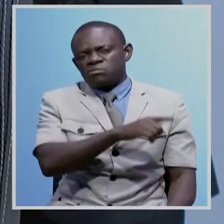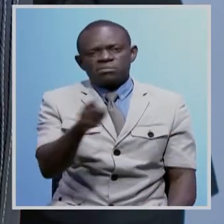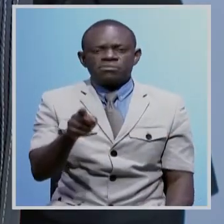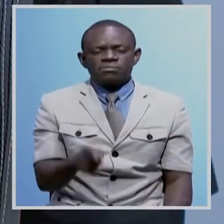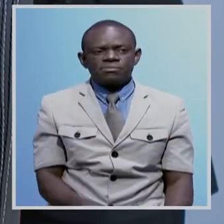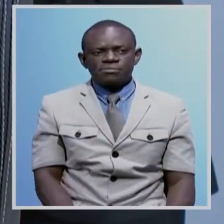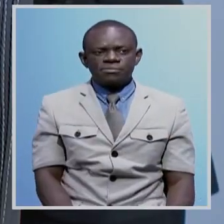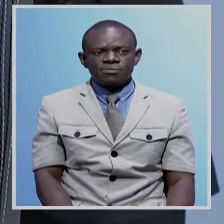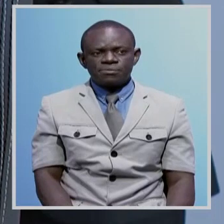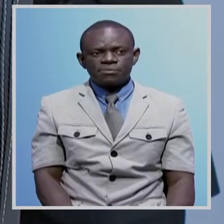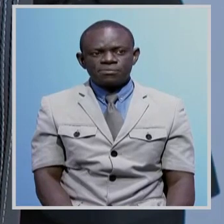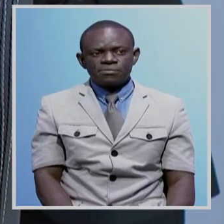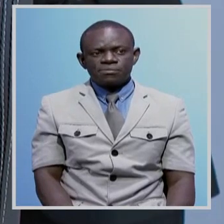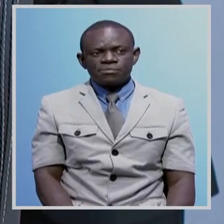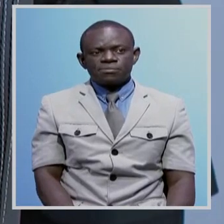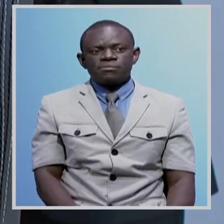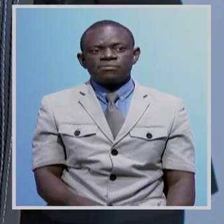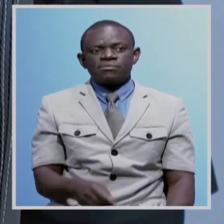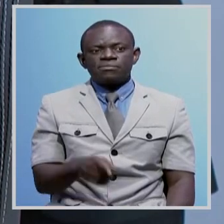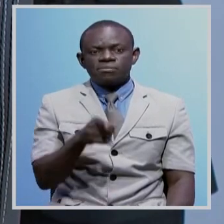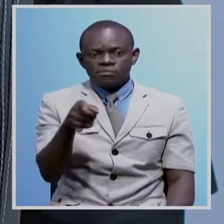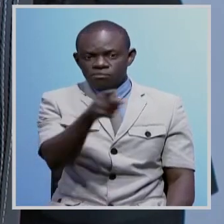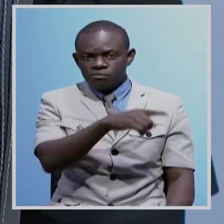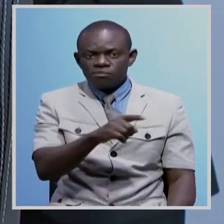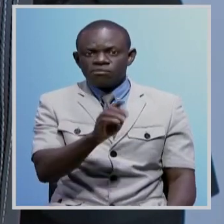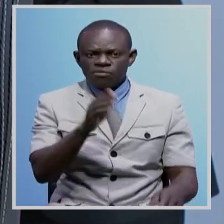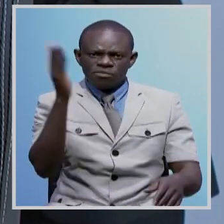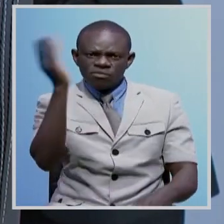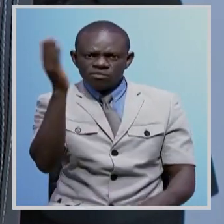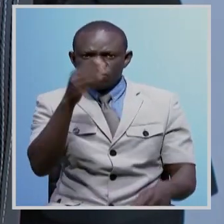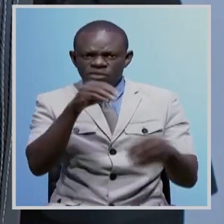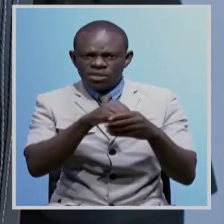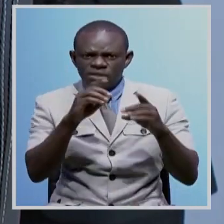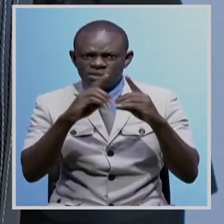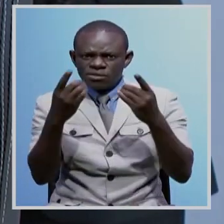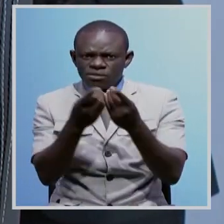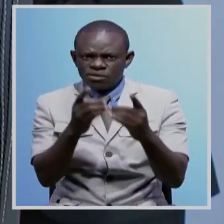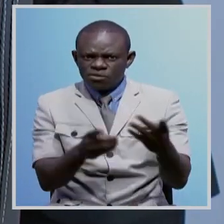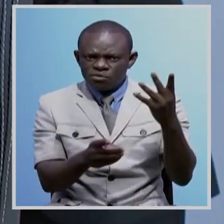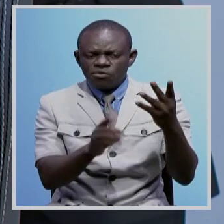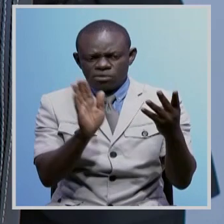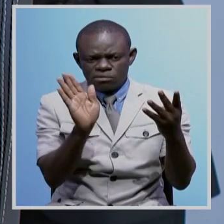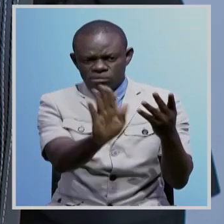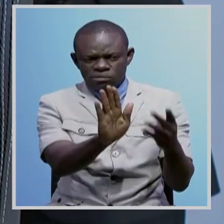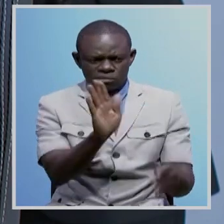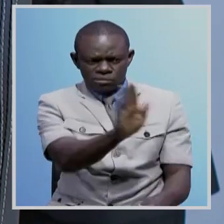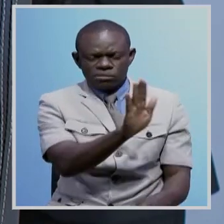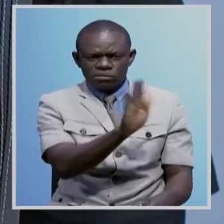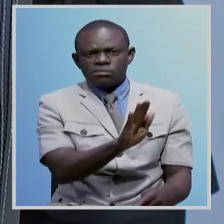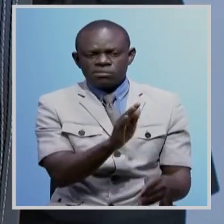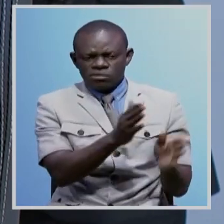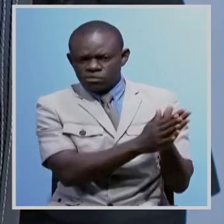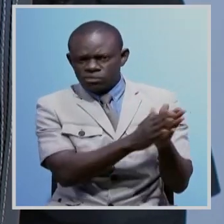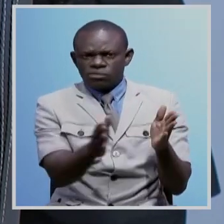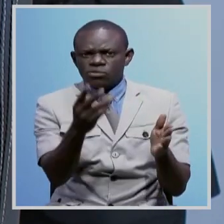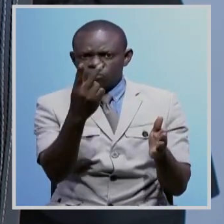suspension will be reviewed after 14 days. The Commission has since written to the affected Secretary Generals,